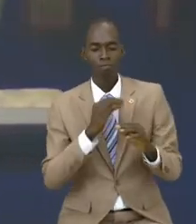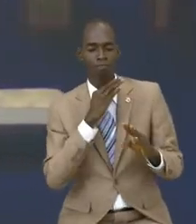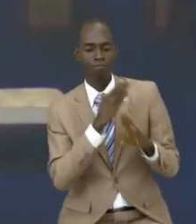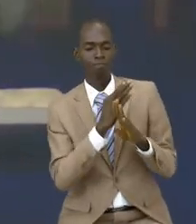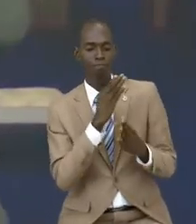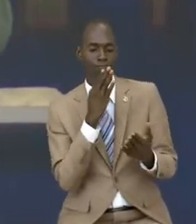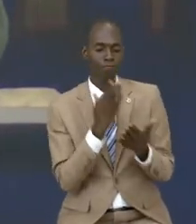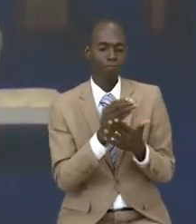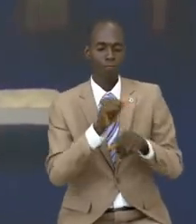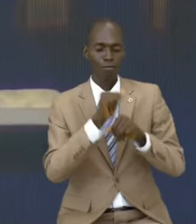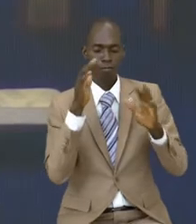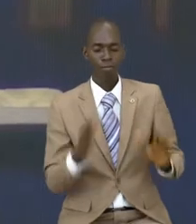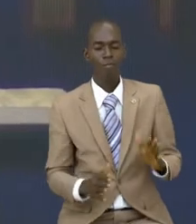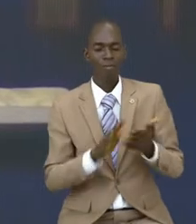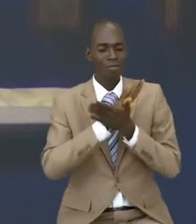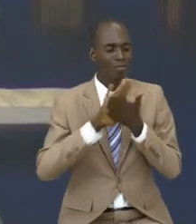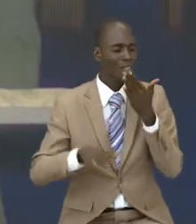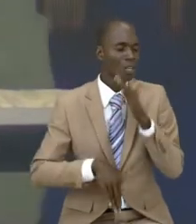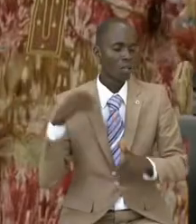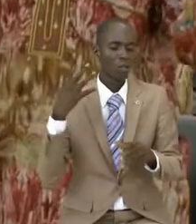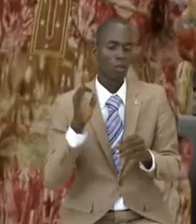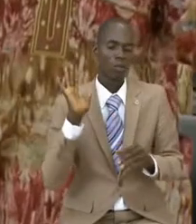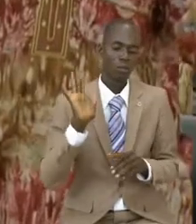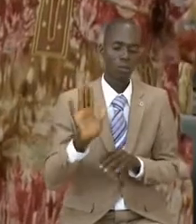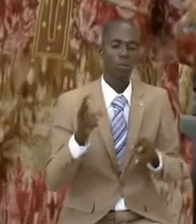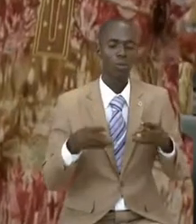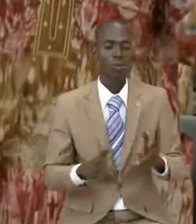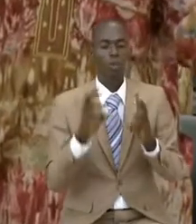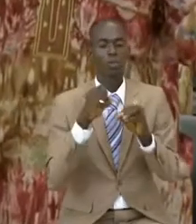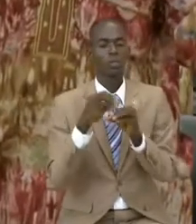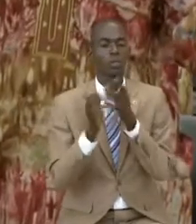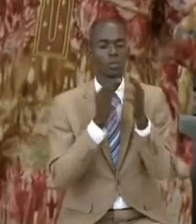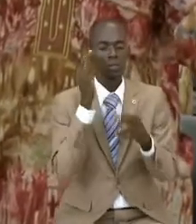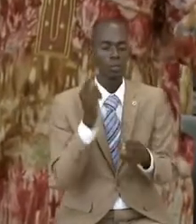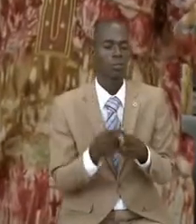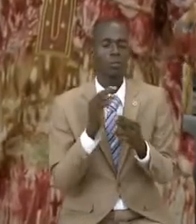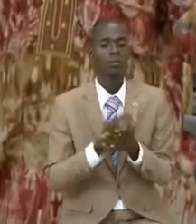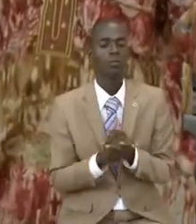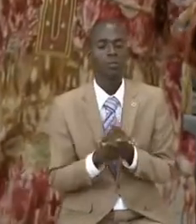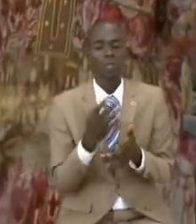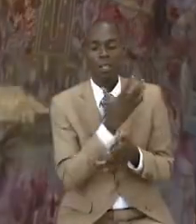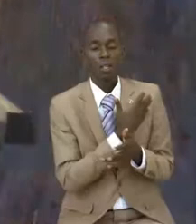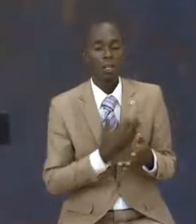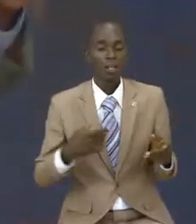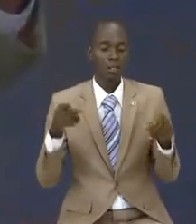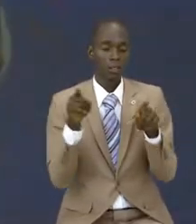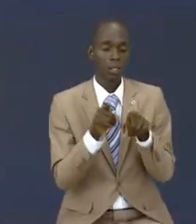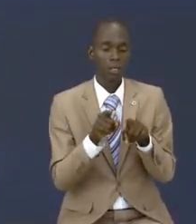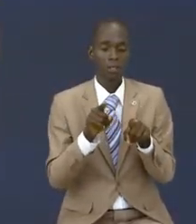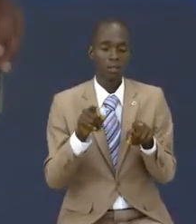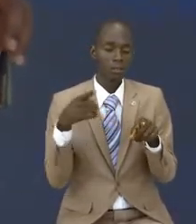clear out of their way in Jesus' name. And as the champions